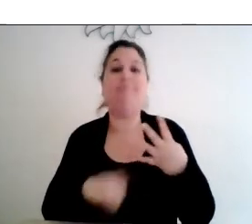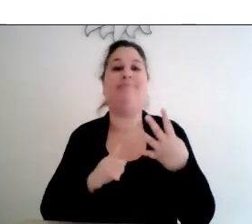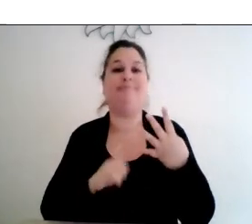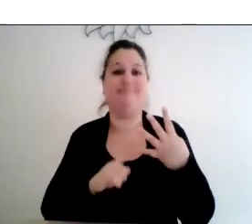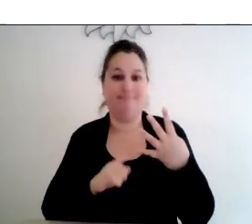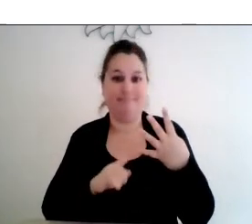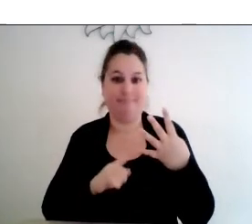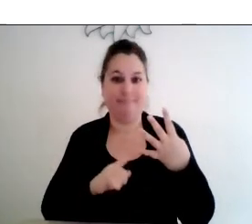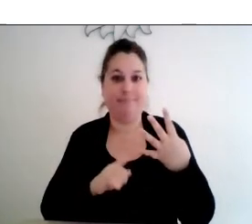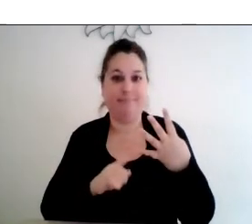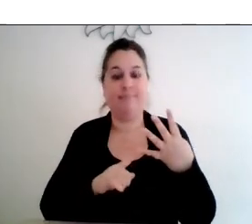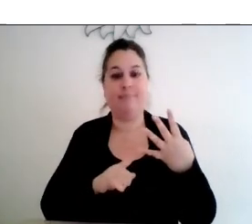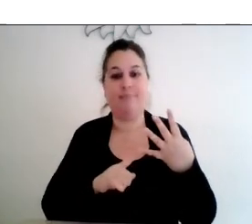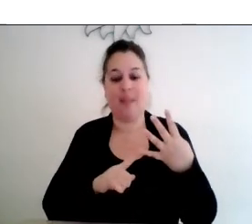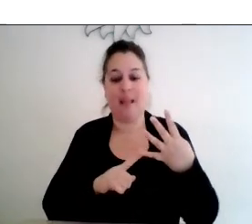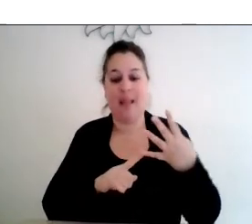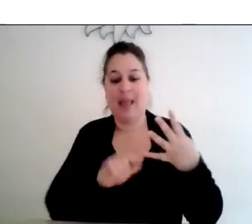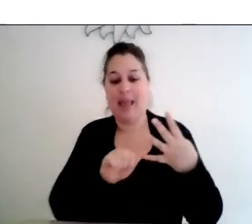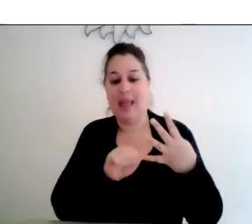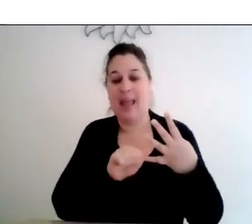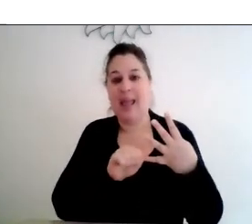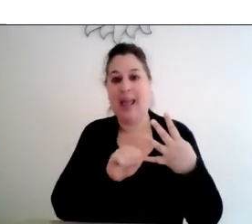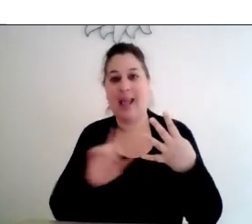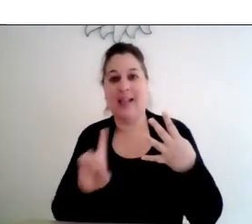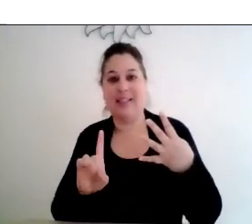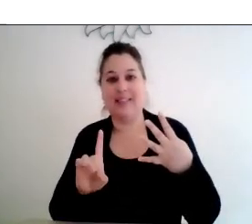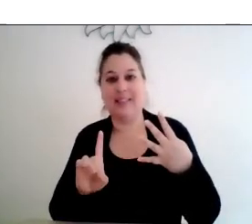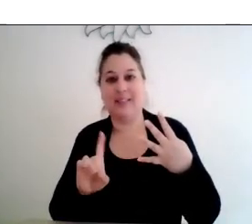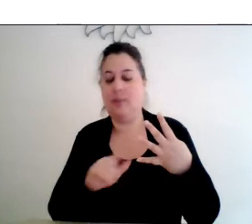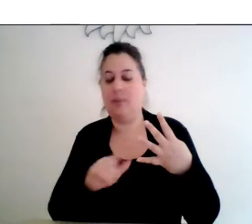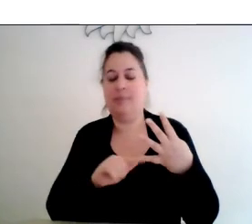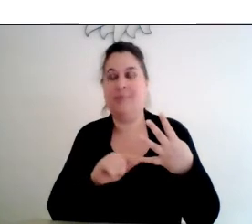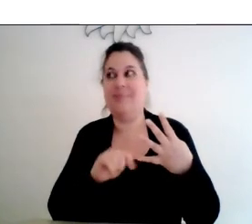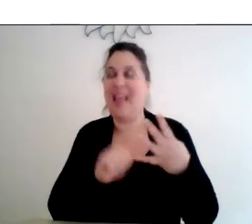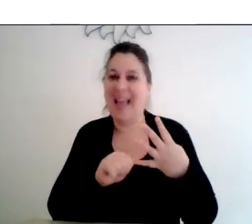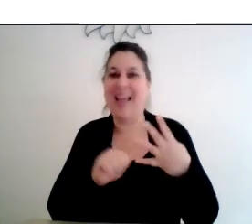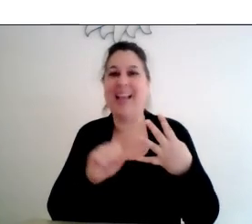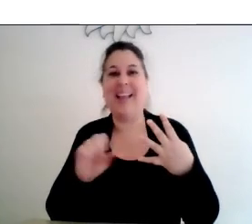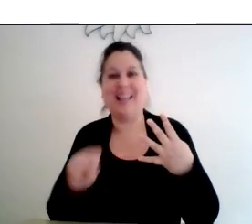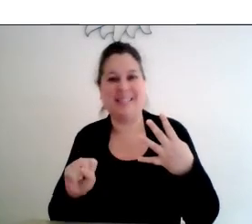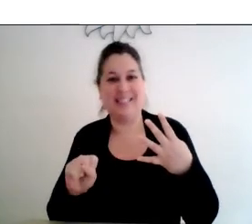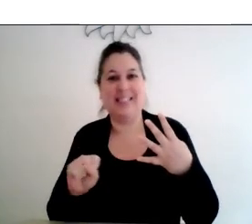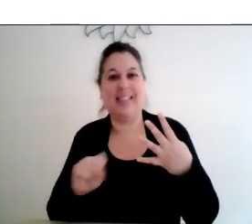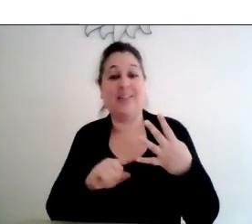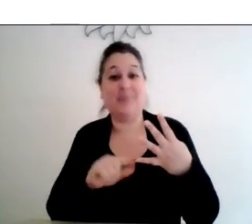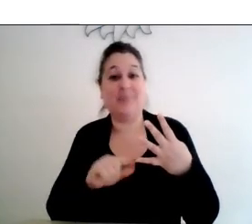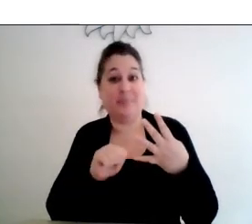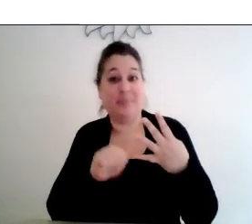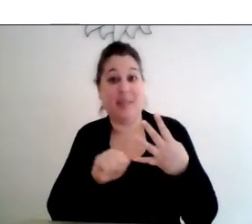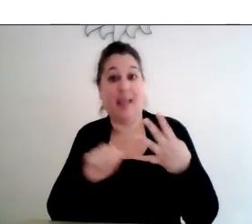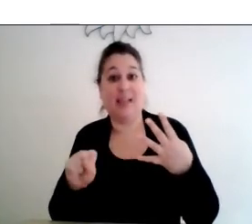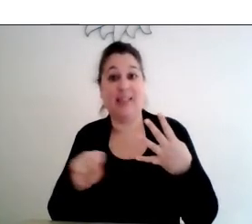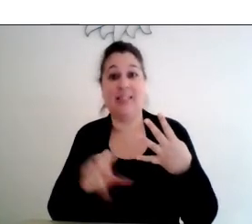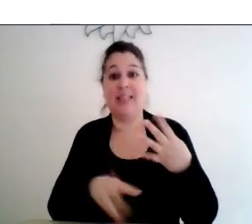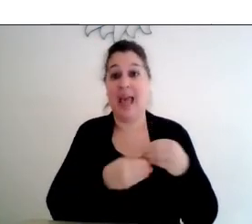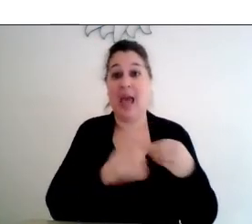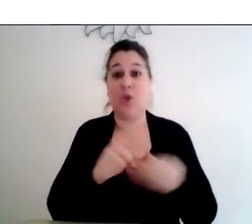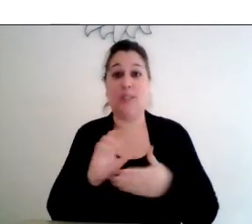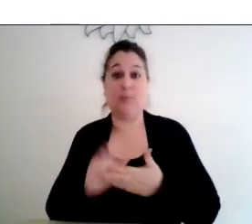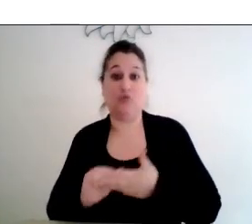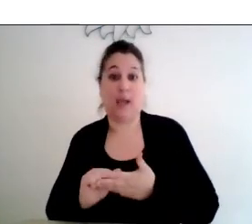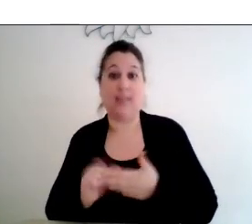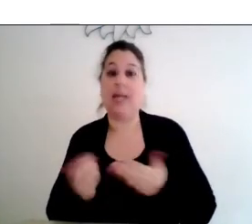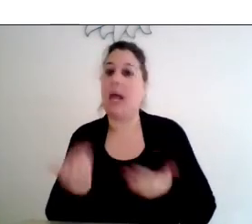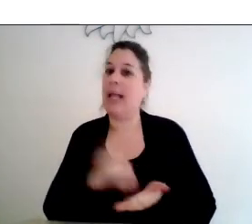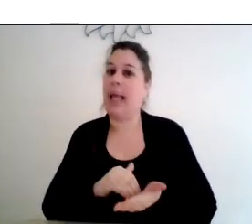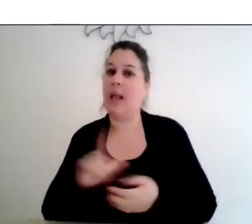or subtracted. And again, I do that left to right. So it doesn't matter if addition is to the left or if subtraction is to the left, you